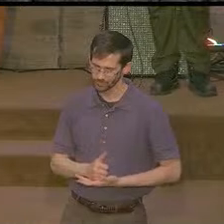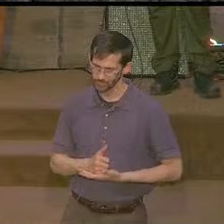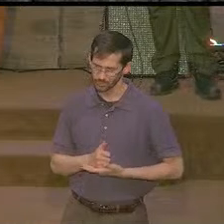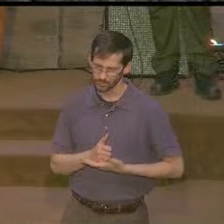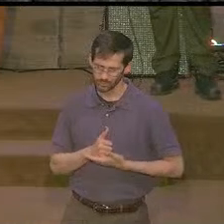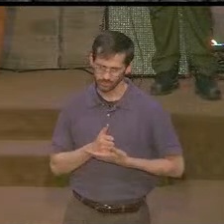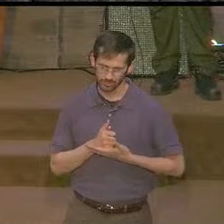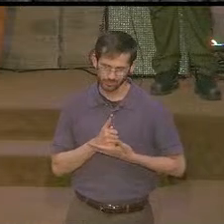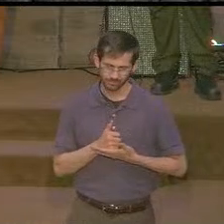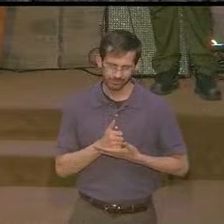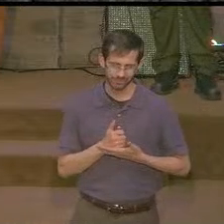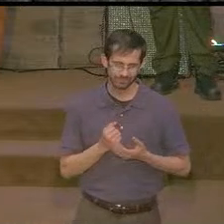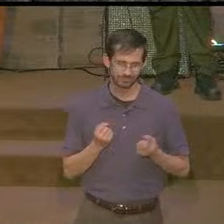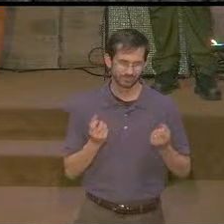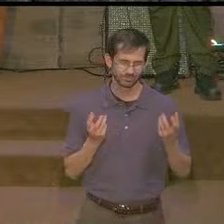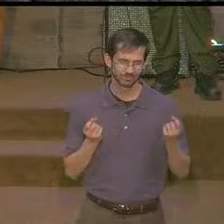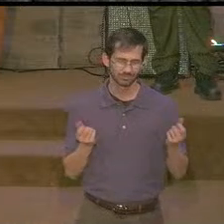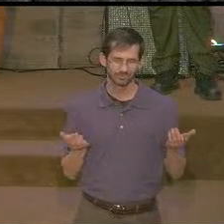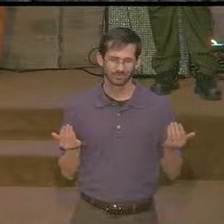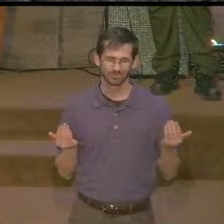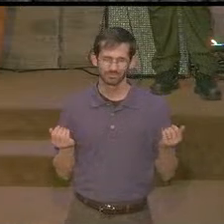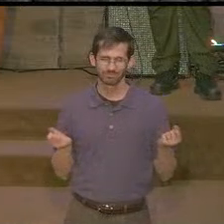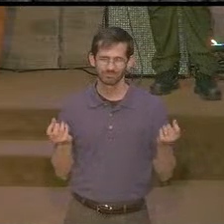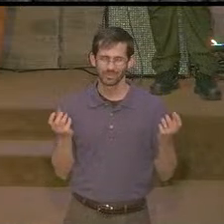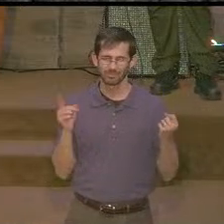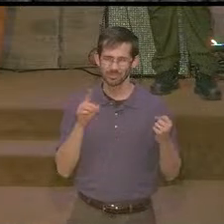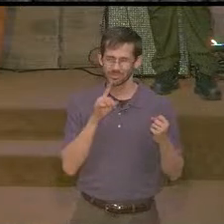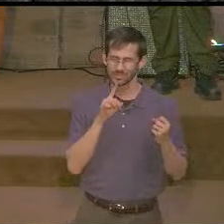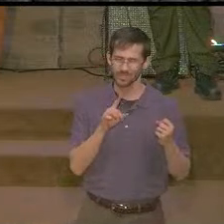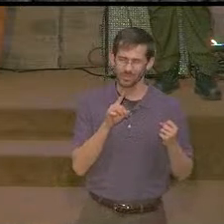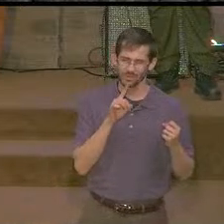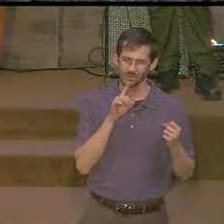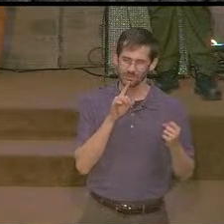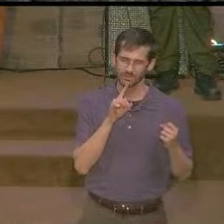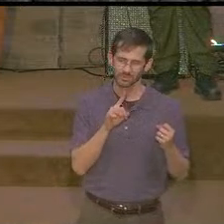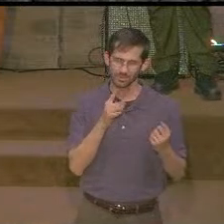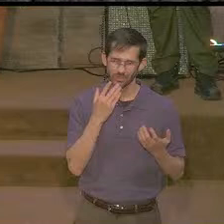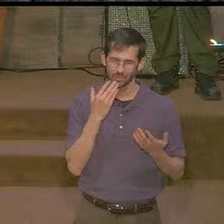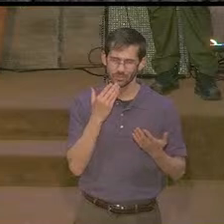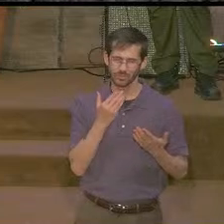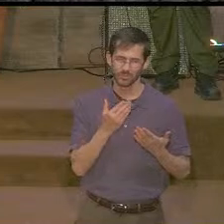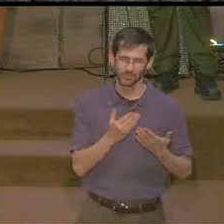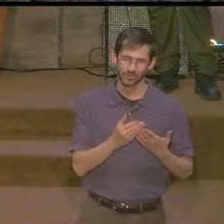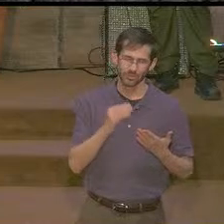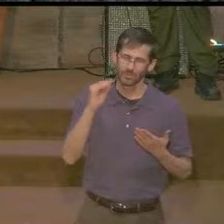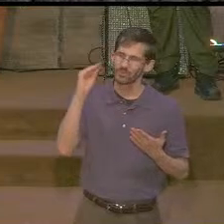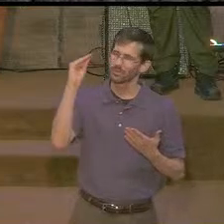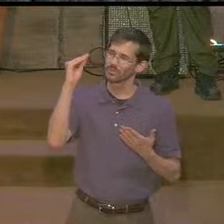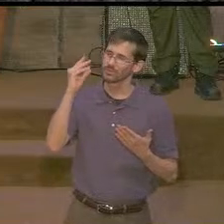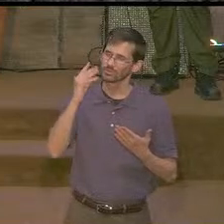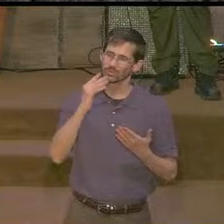you. Come on, every voice. Come on, every voice. You've been so, so.